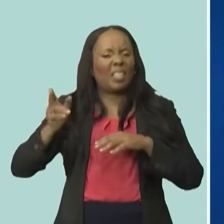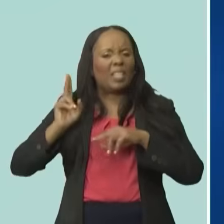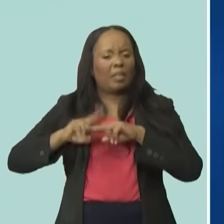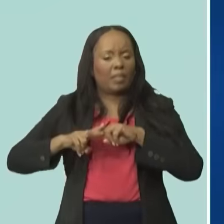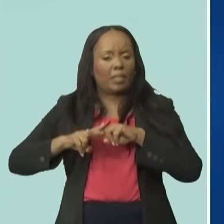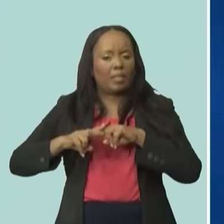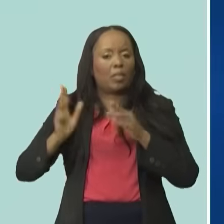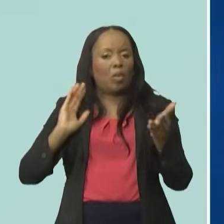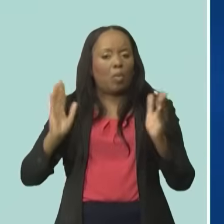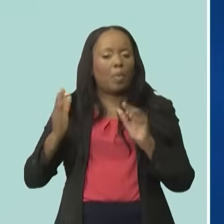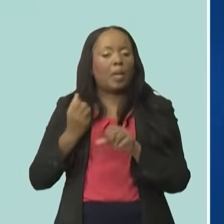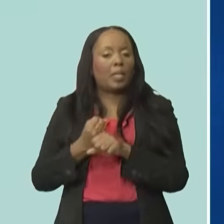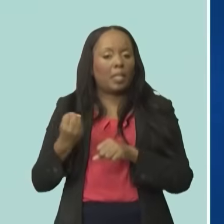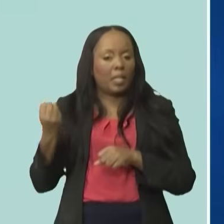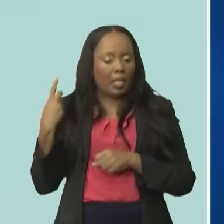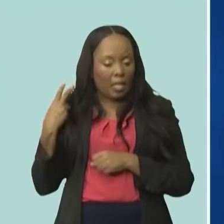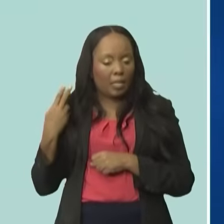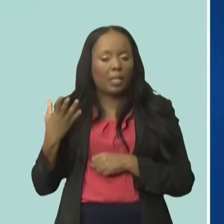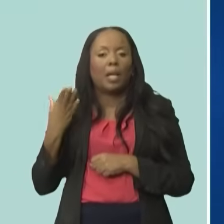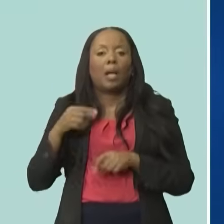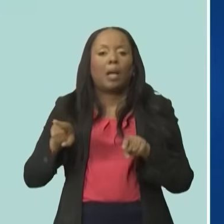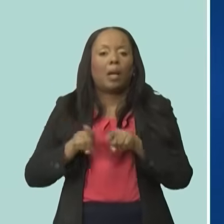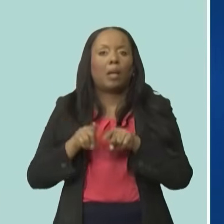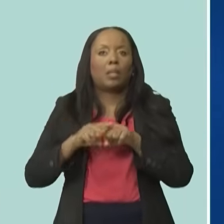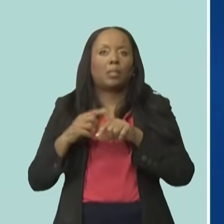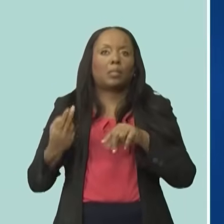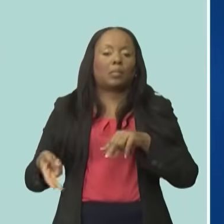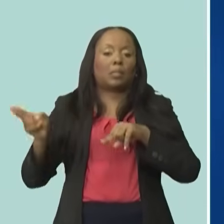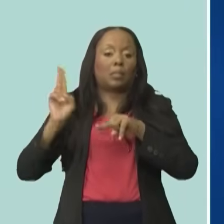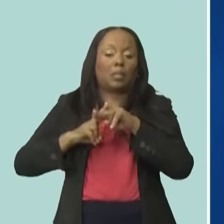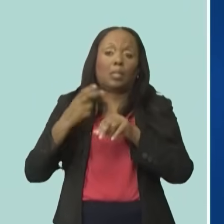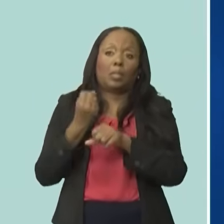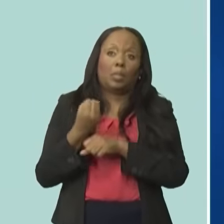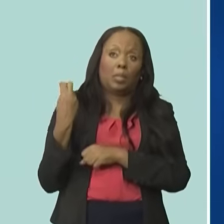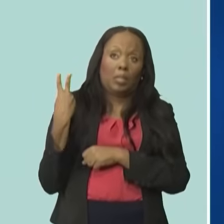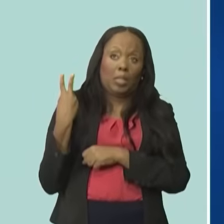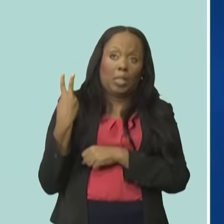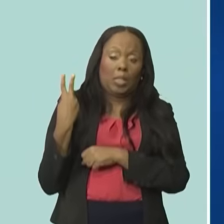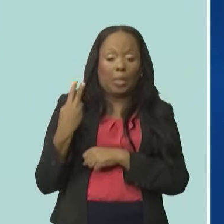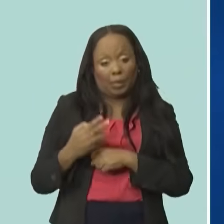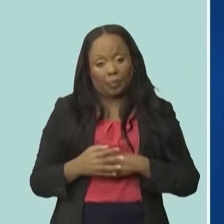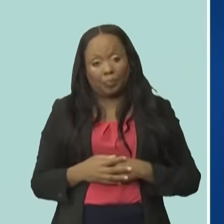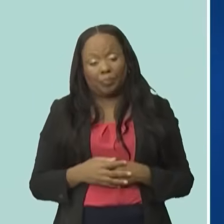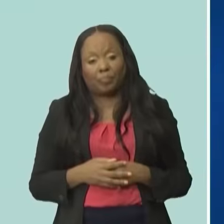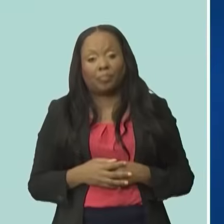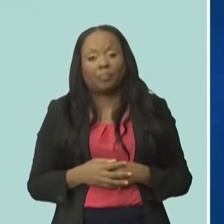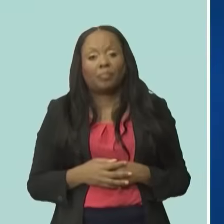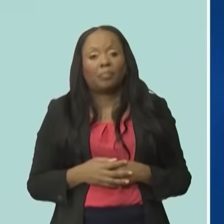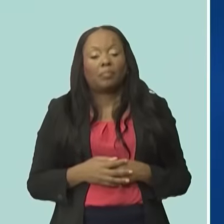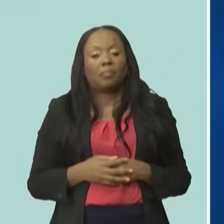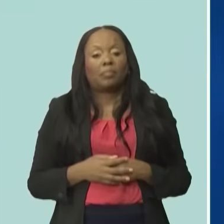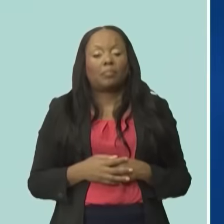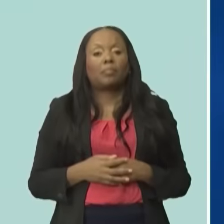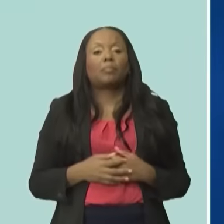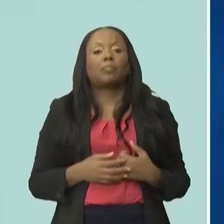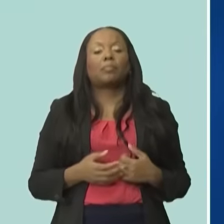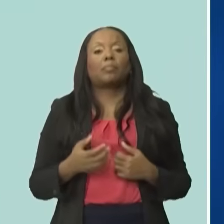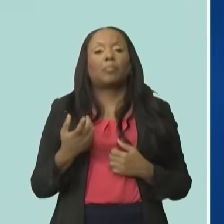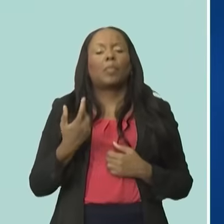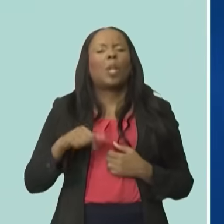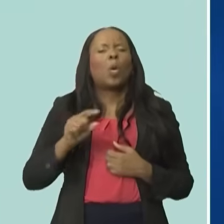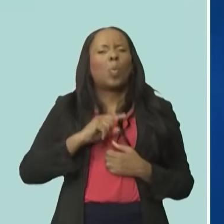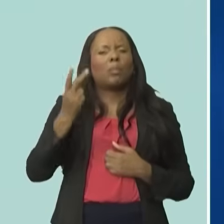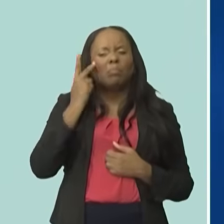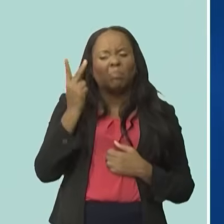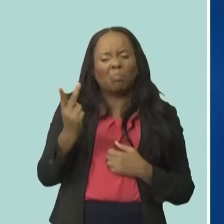and a 6.3 points increase over 2023. We realize that in the